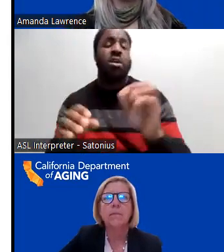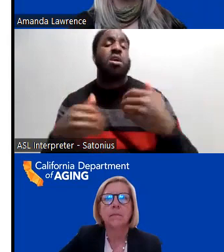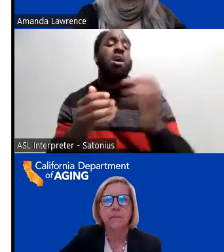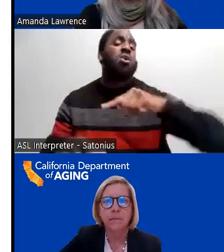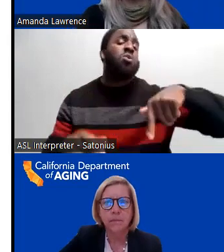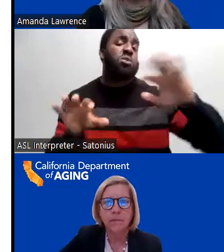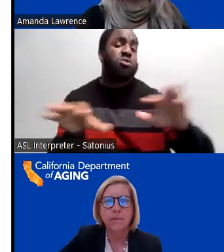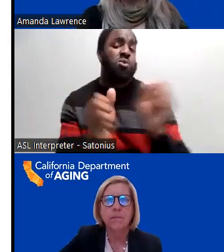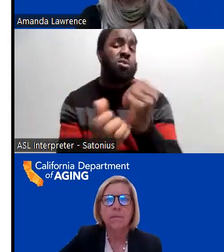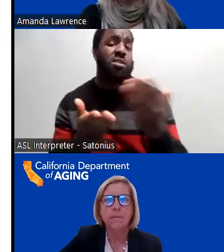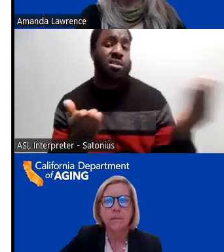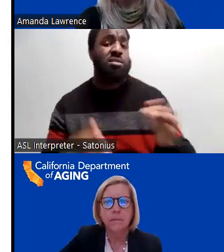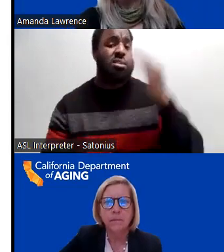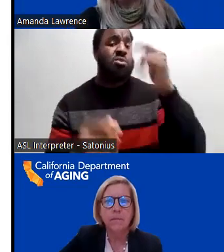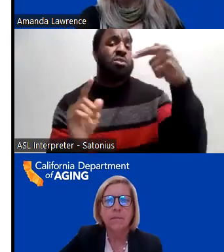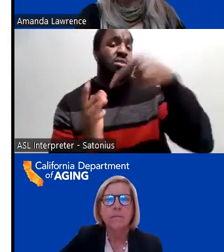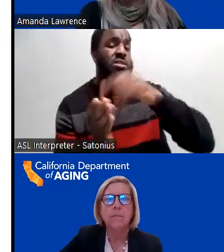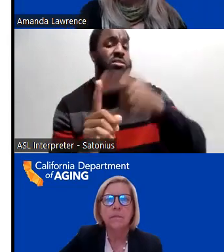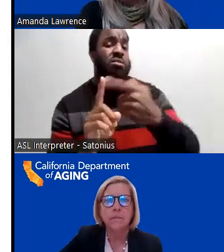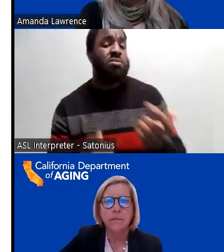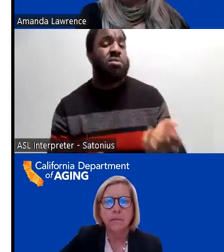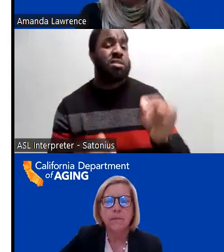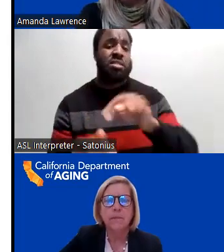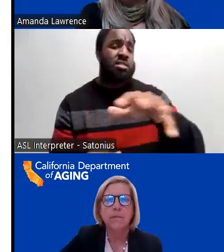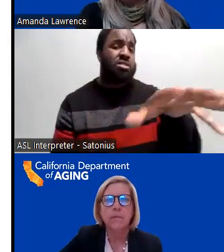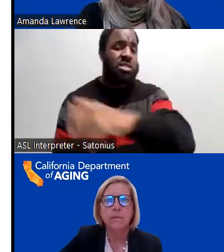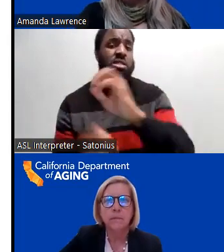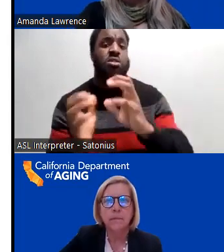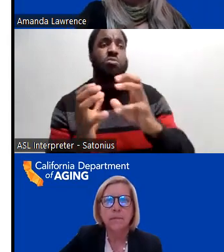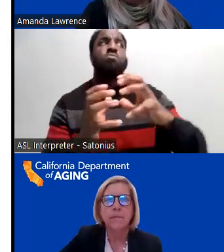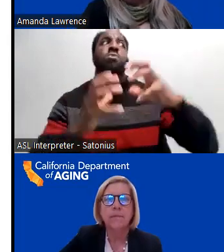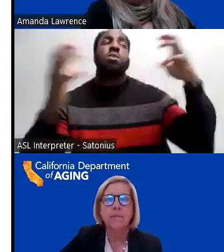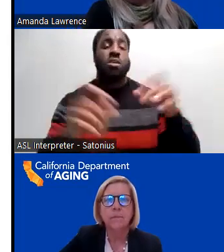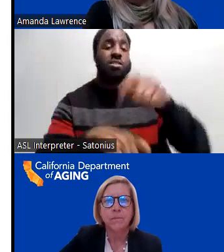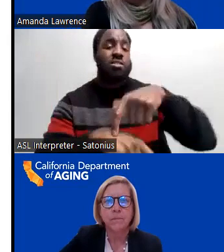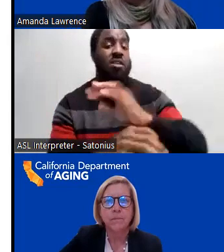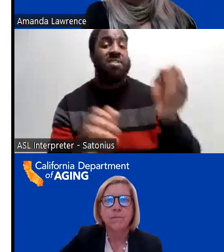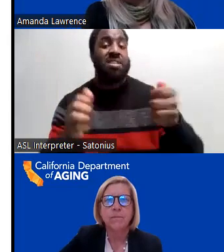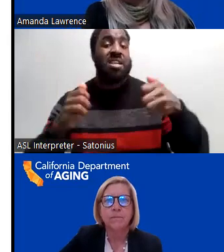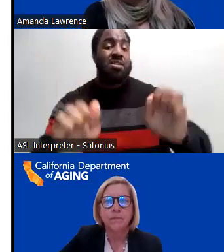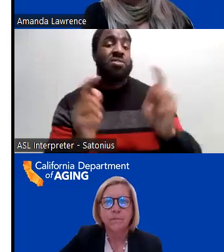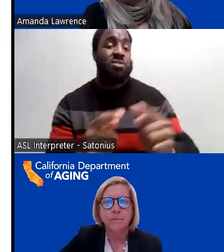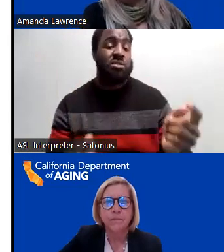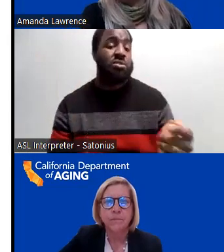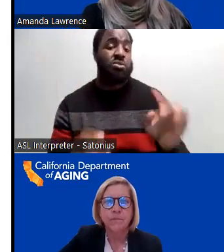things. I know this must have taken a huge amount of time and effort to do this, and